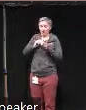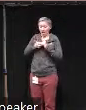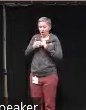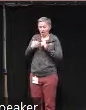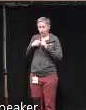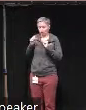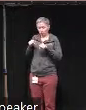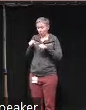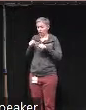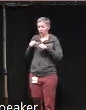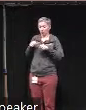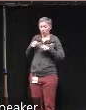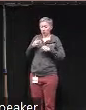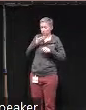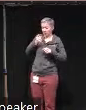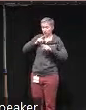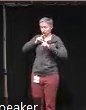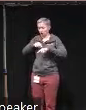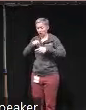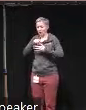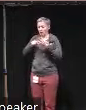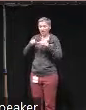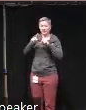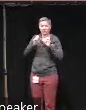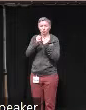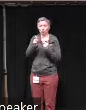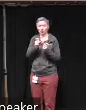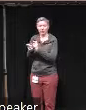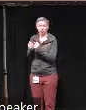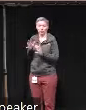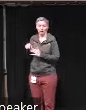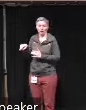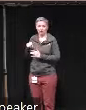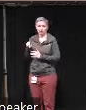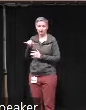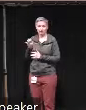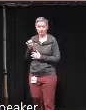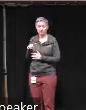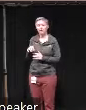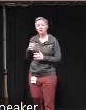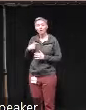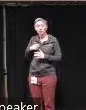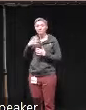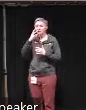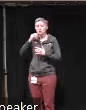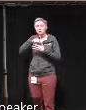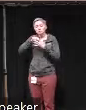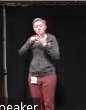we were able to respond to many of these social changes that we have experienced and